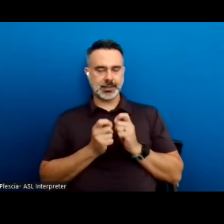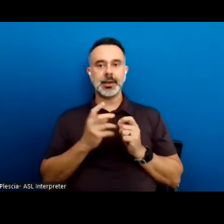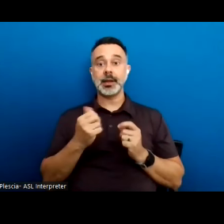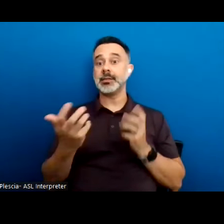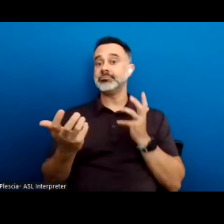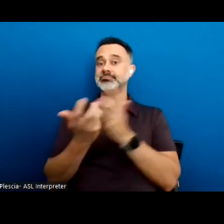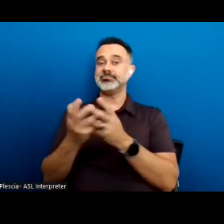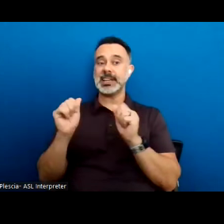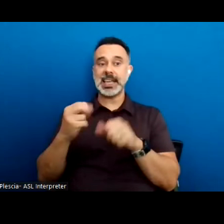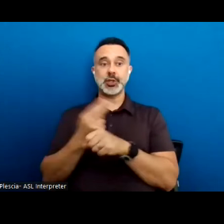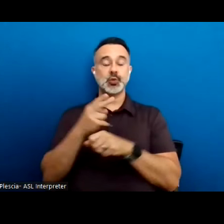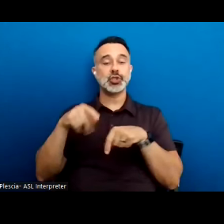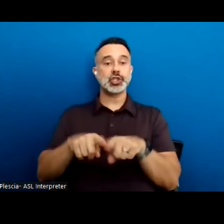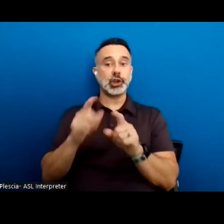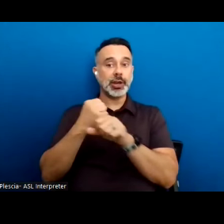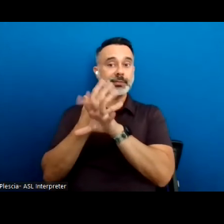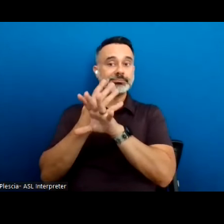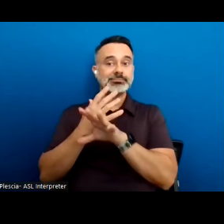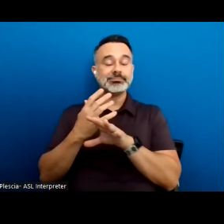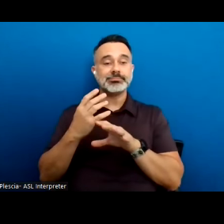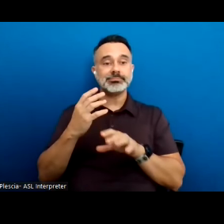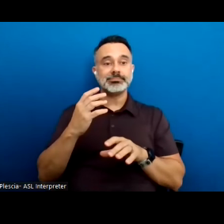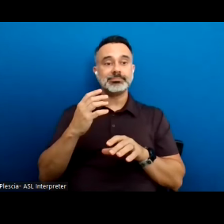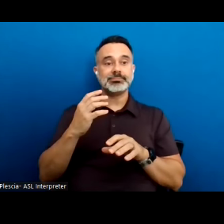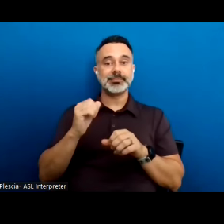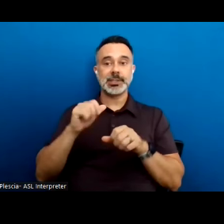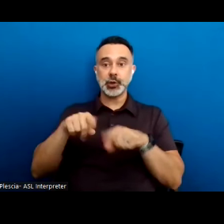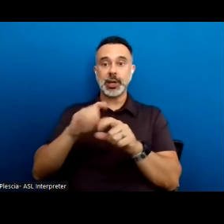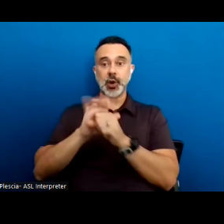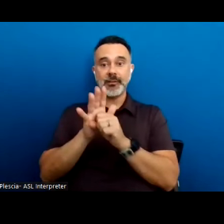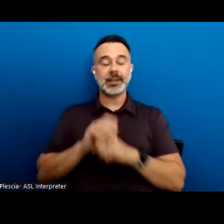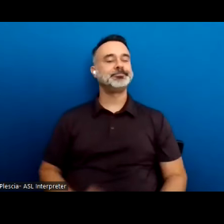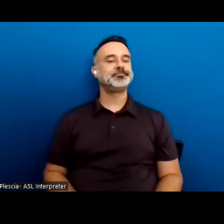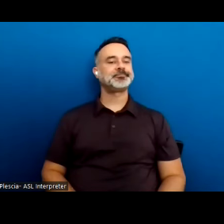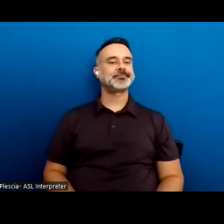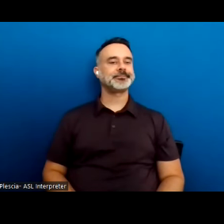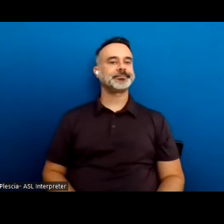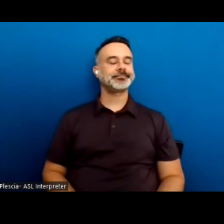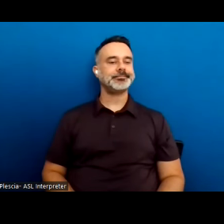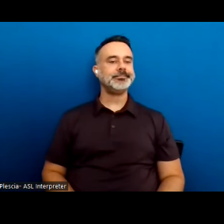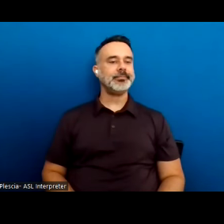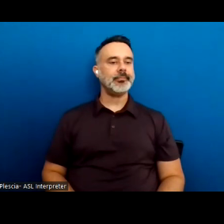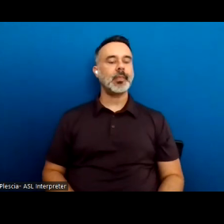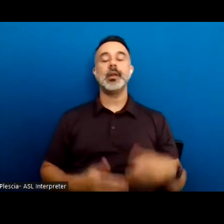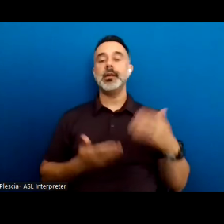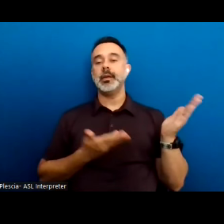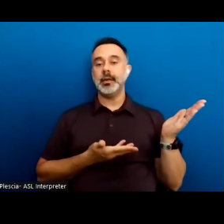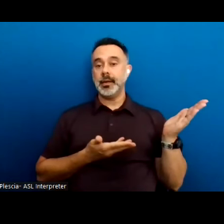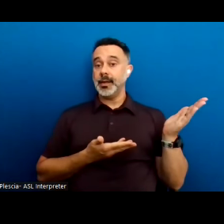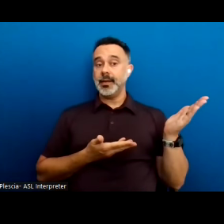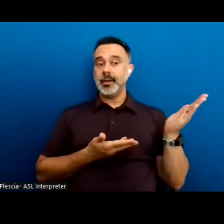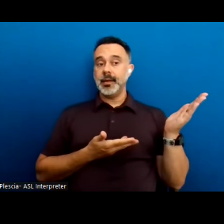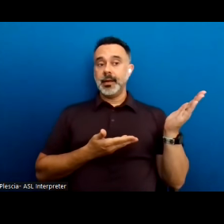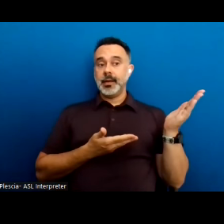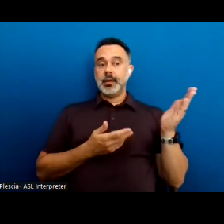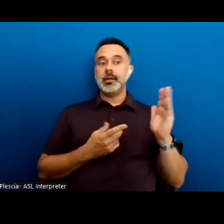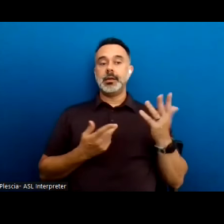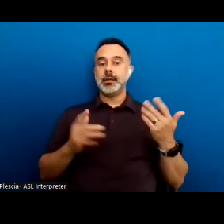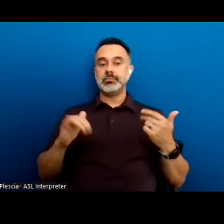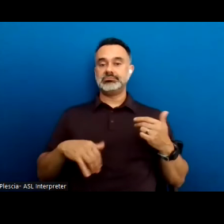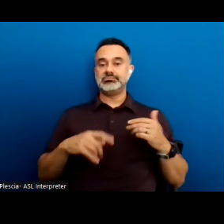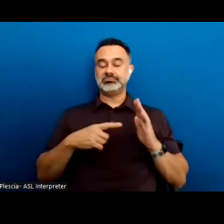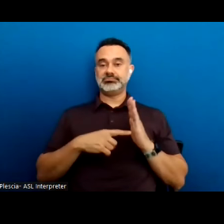COVID. So next slide, and we'll get into that, a little bit of information. This is just how we